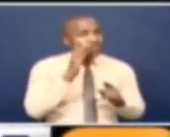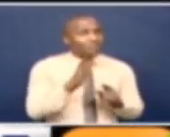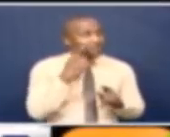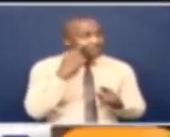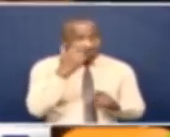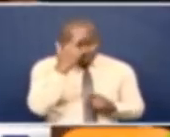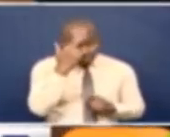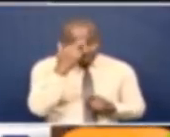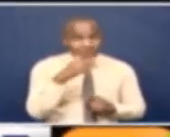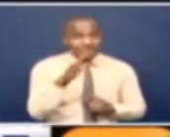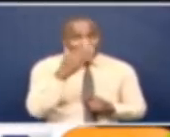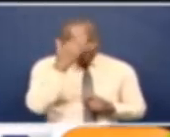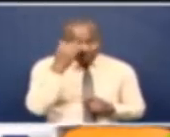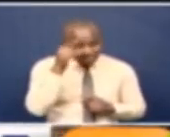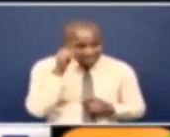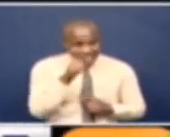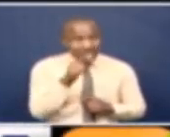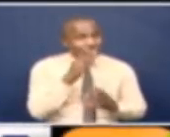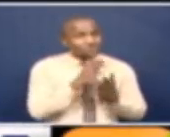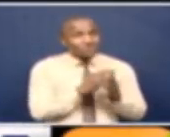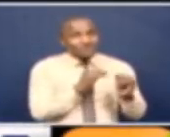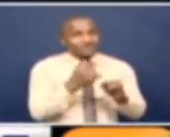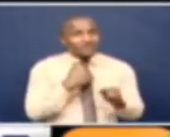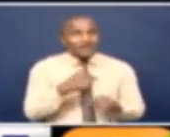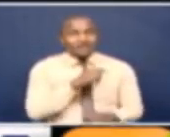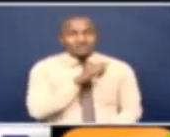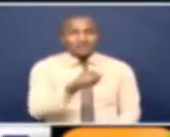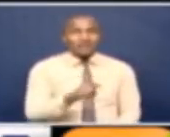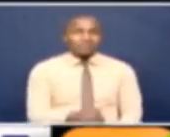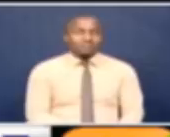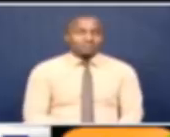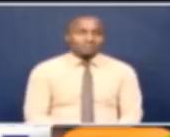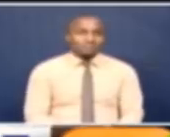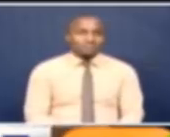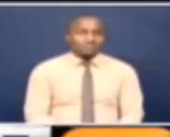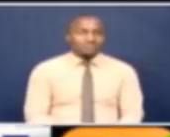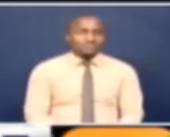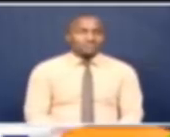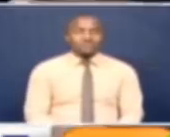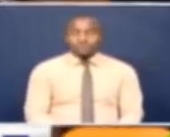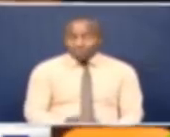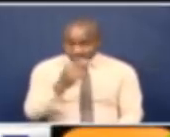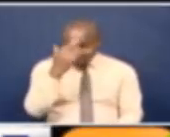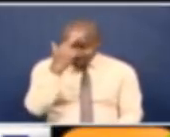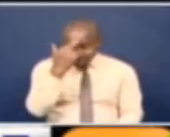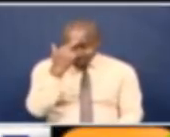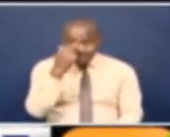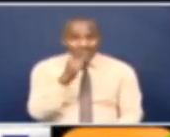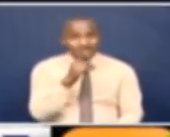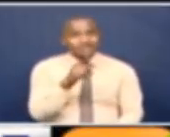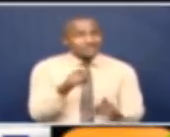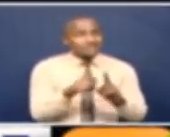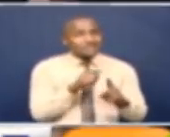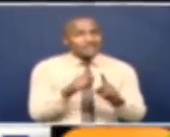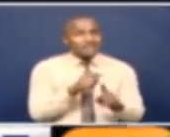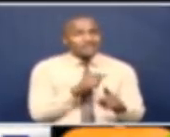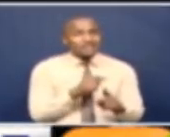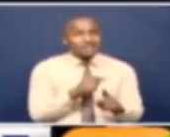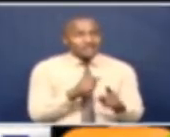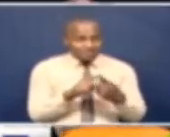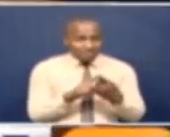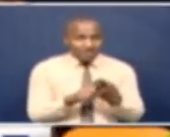Maasai, because they are the ones who have invited us there. Okay, so the Maasai's are being killed, number